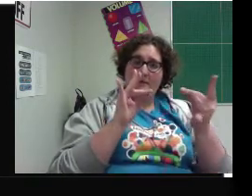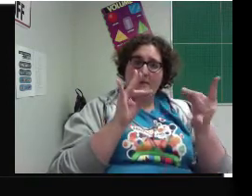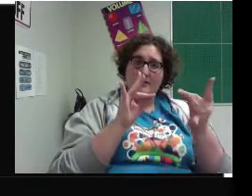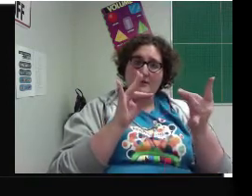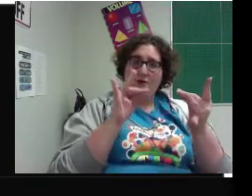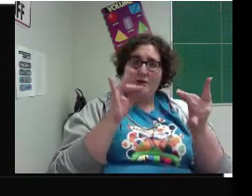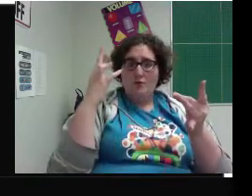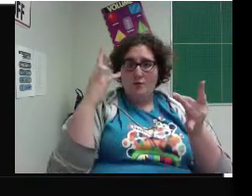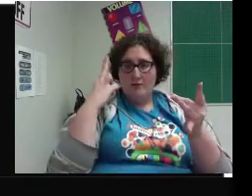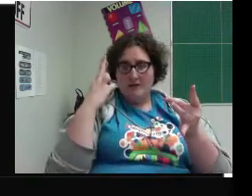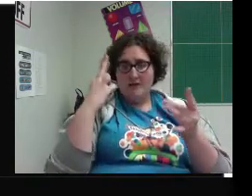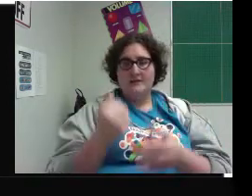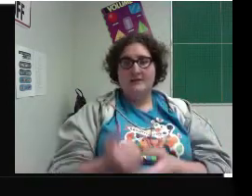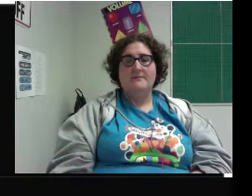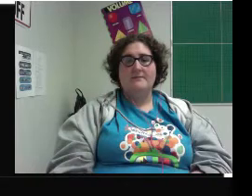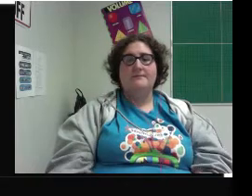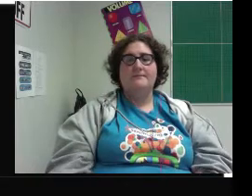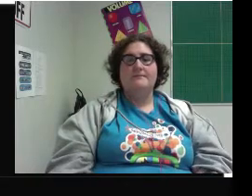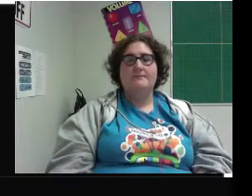statements, reasons.